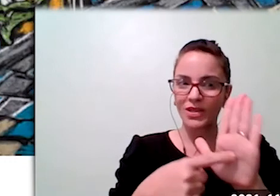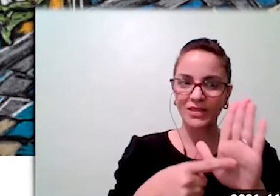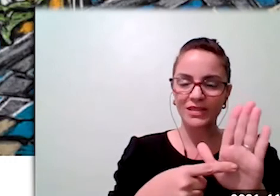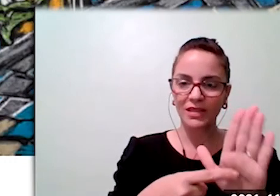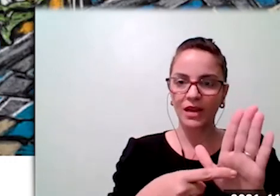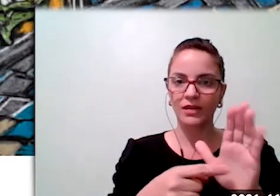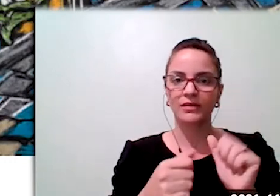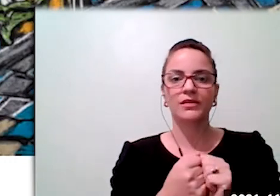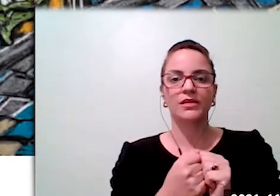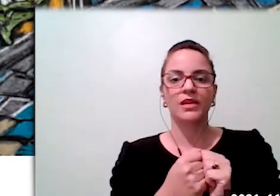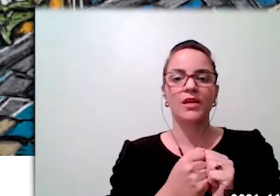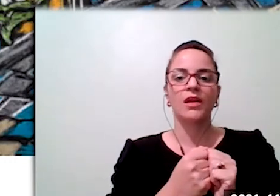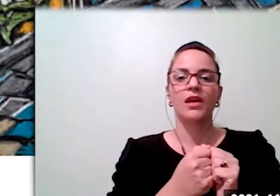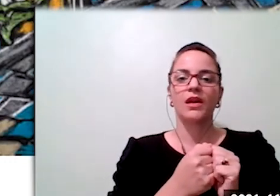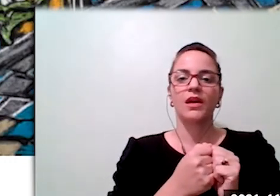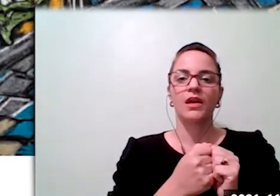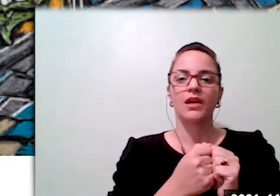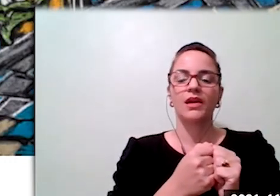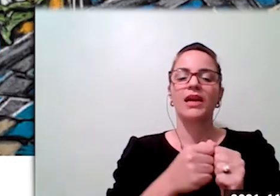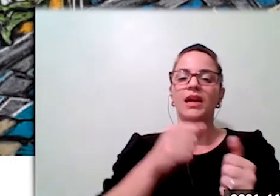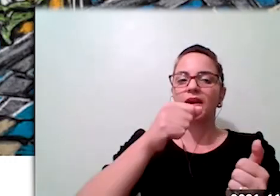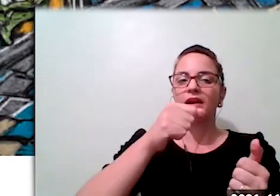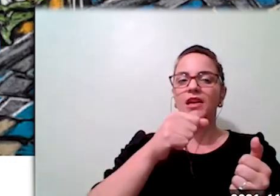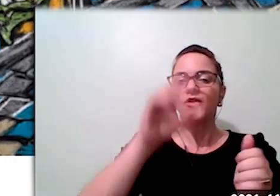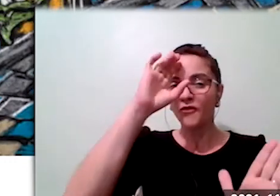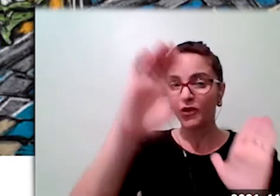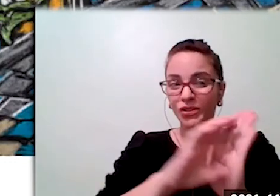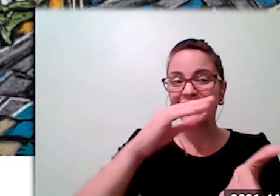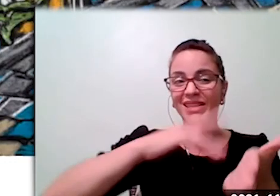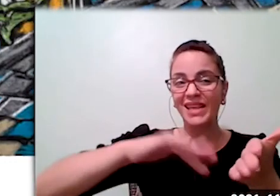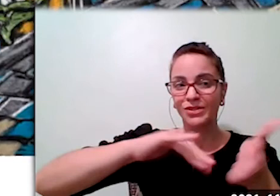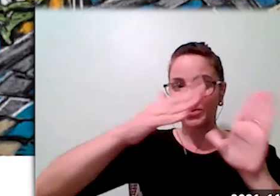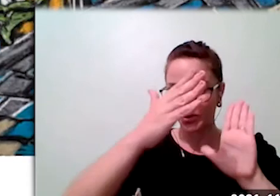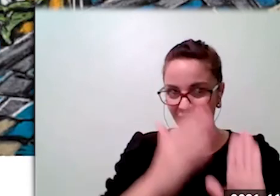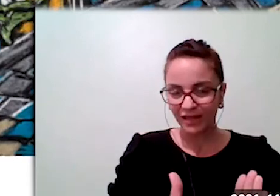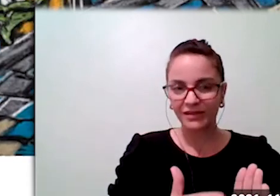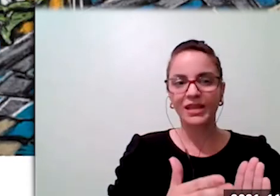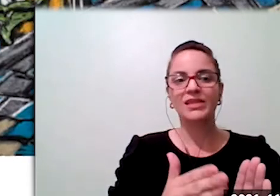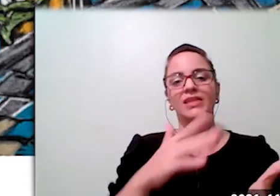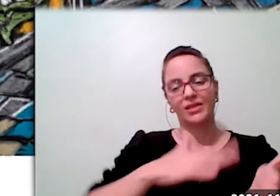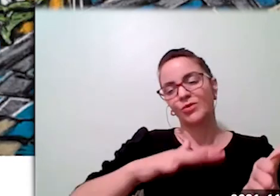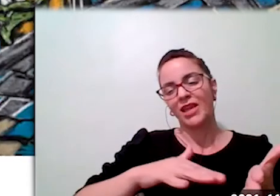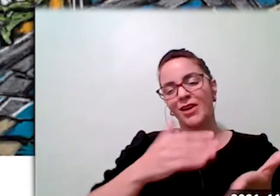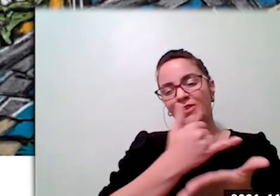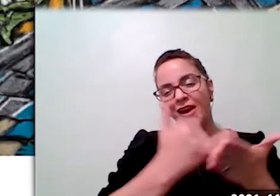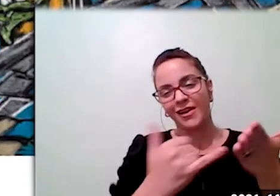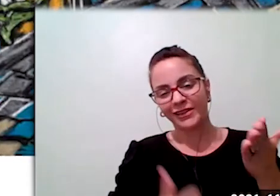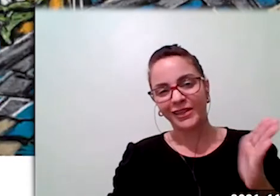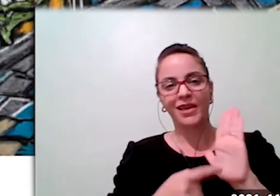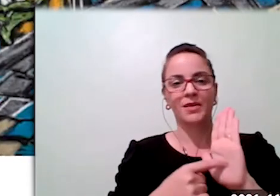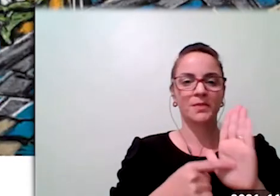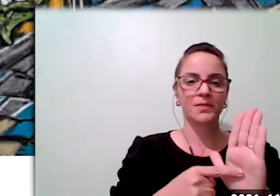that are students at the League of Art Students guided by Professor Marilyn Torres that